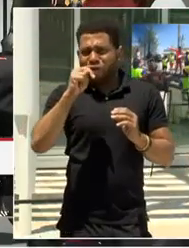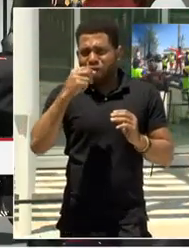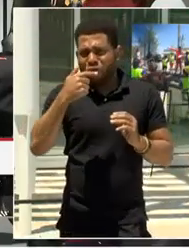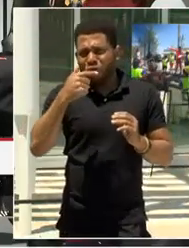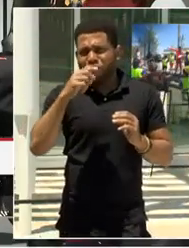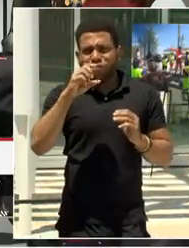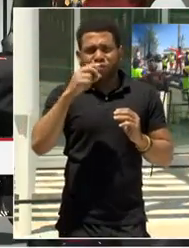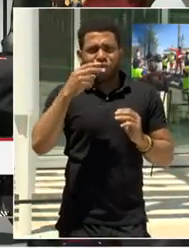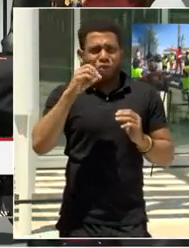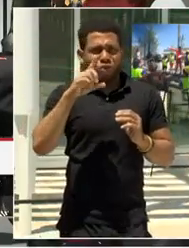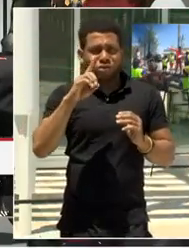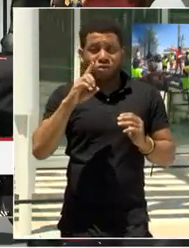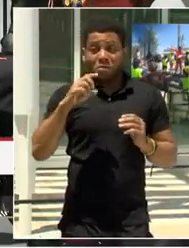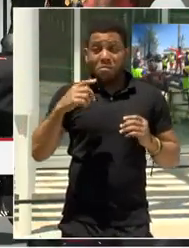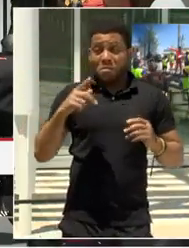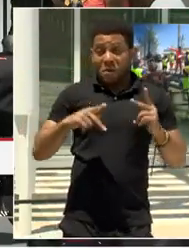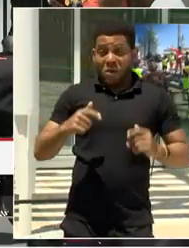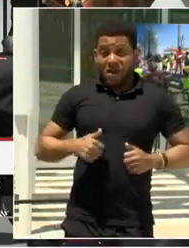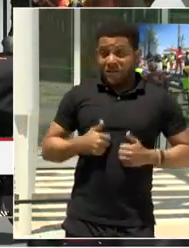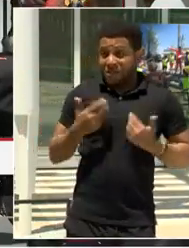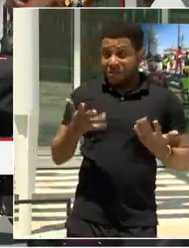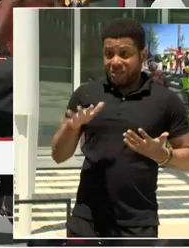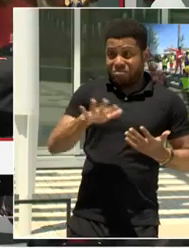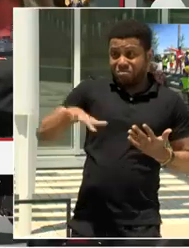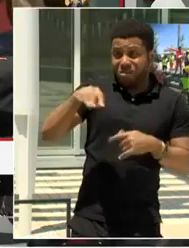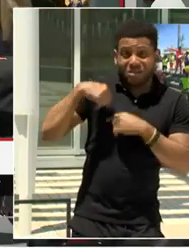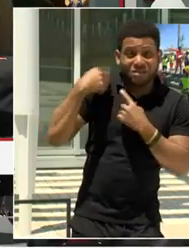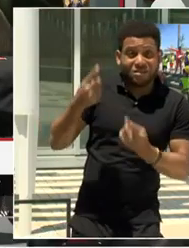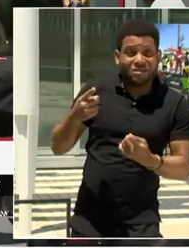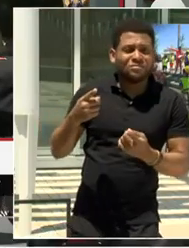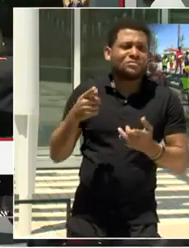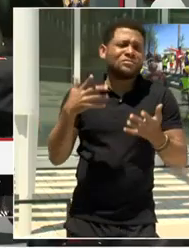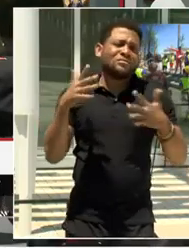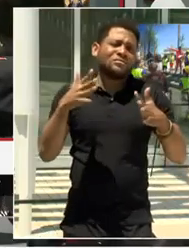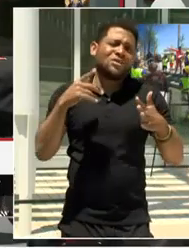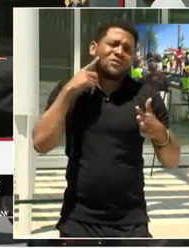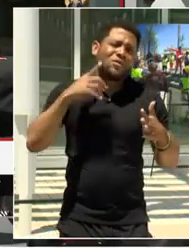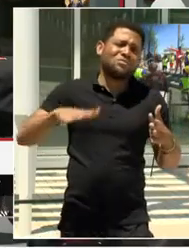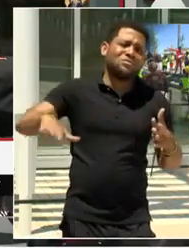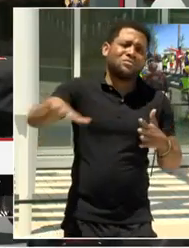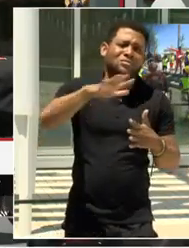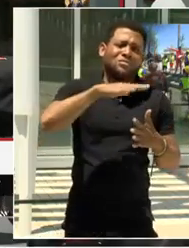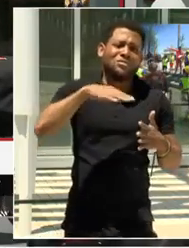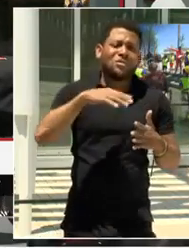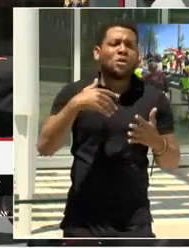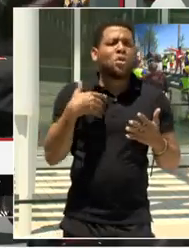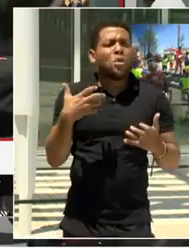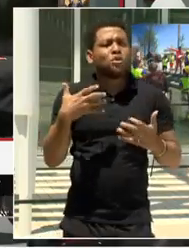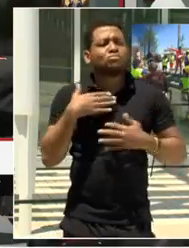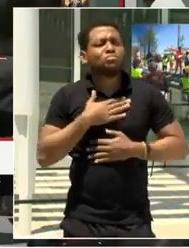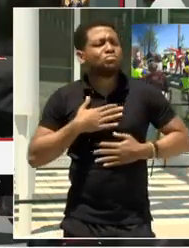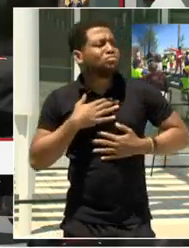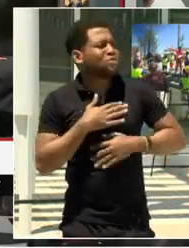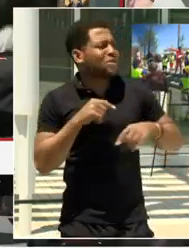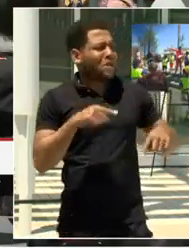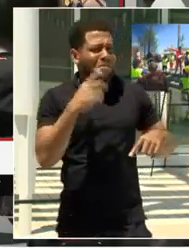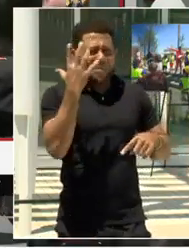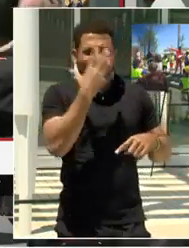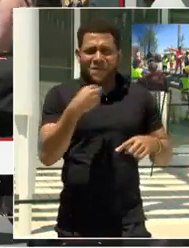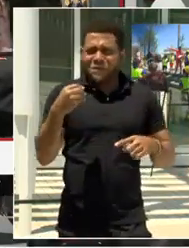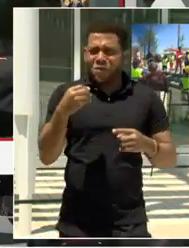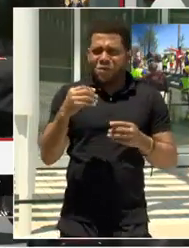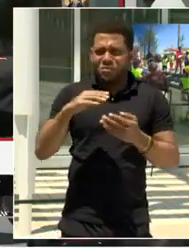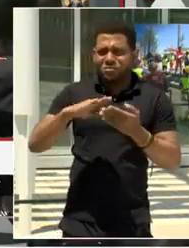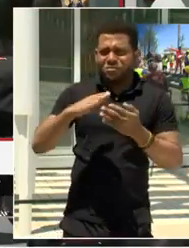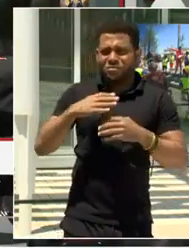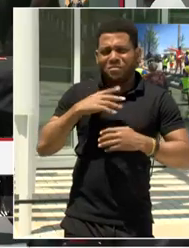residents who've been trying to make something happen over here just so they can enjoy this beautiful amenity. And I know there are a lot of people to talk, so I'm